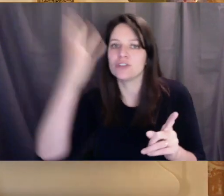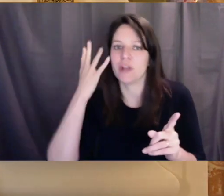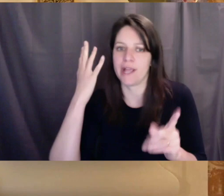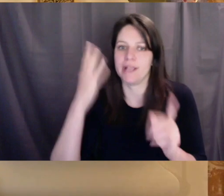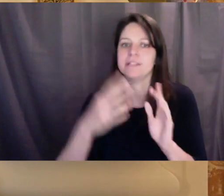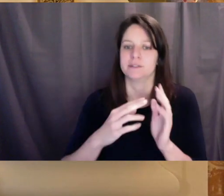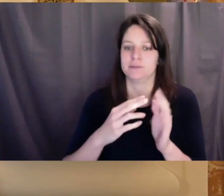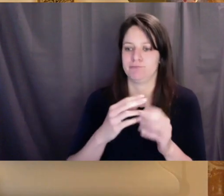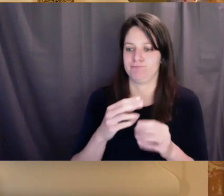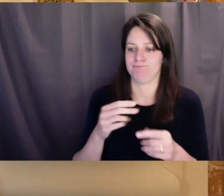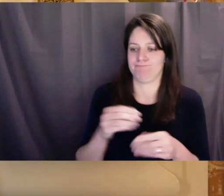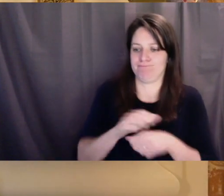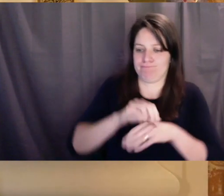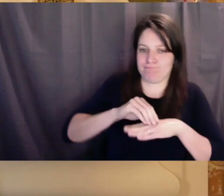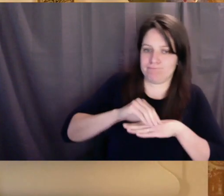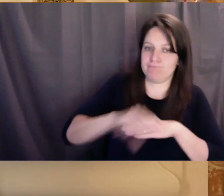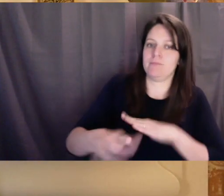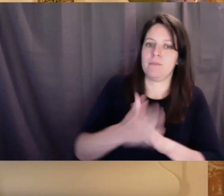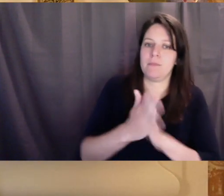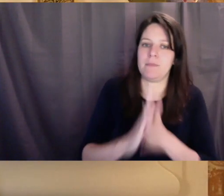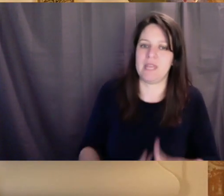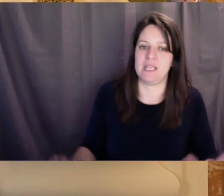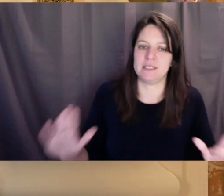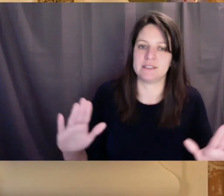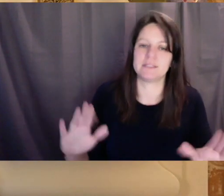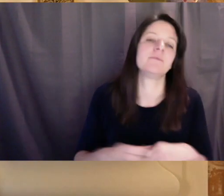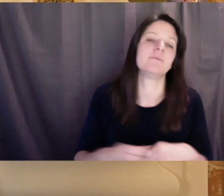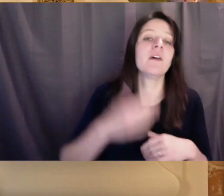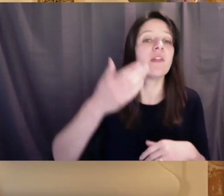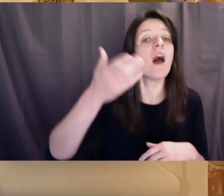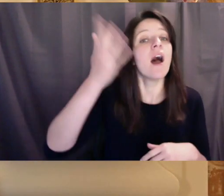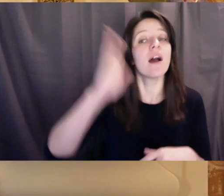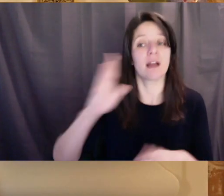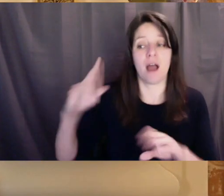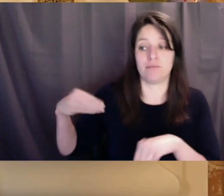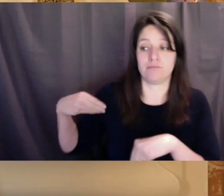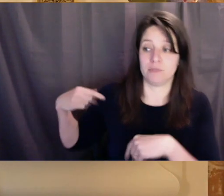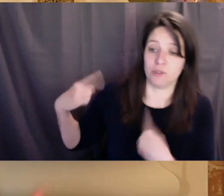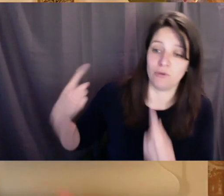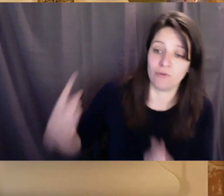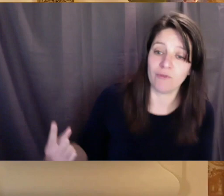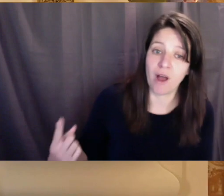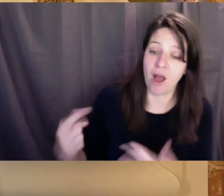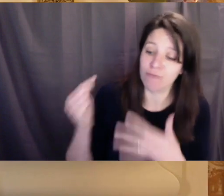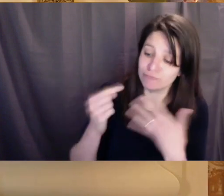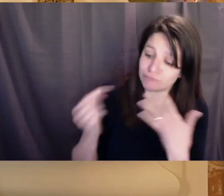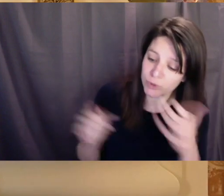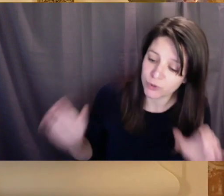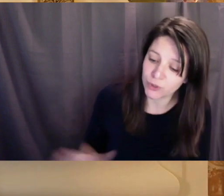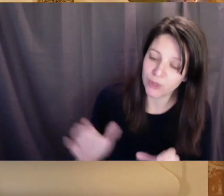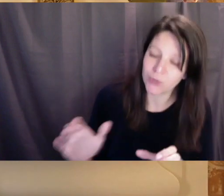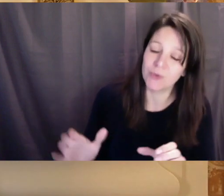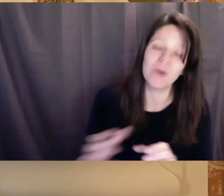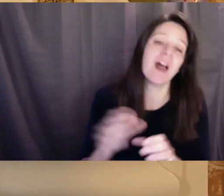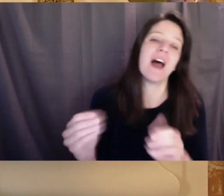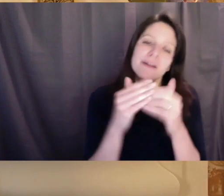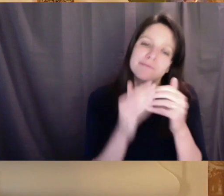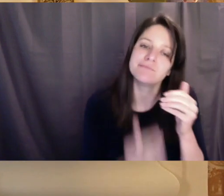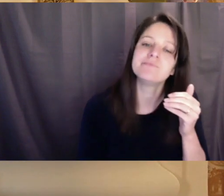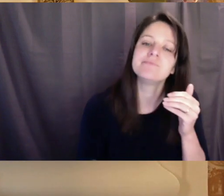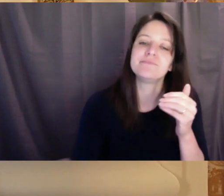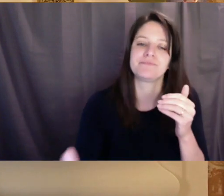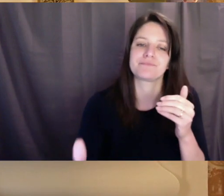would not forget God's grace. And this memorial stone served to remind them of what God had done and what God